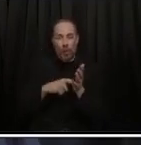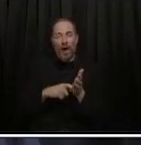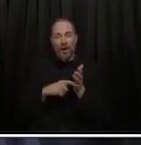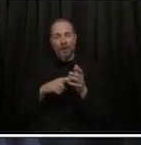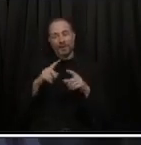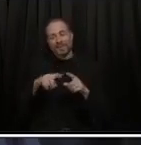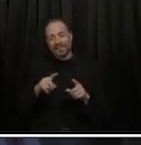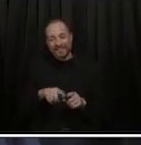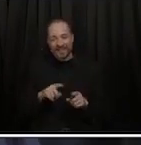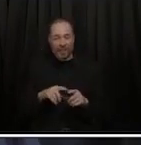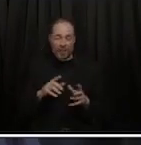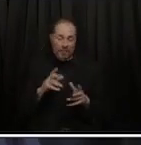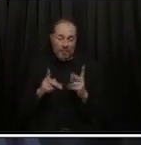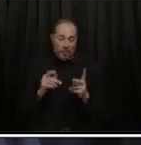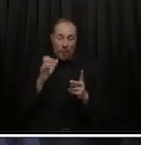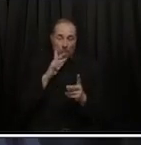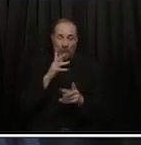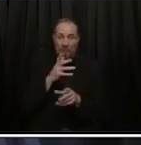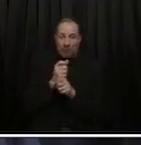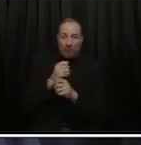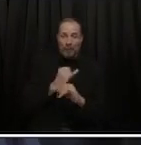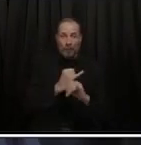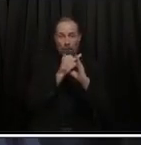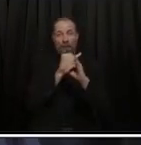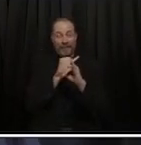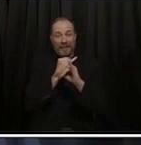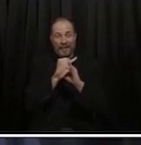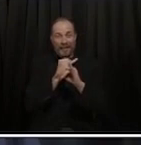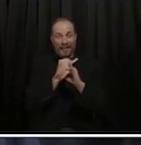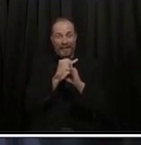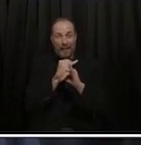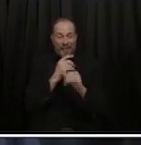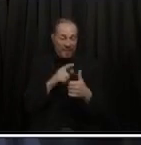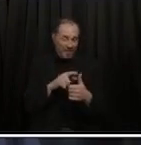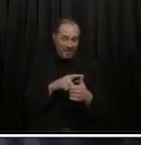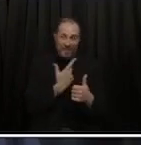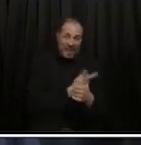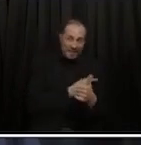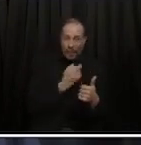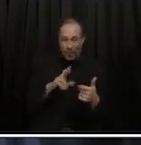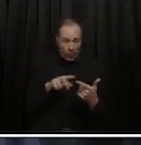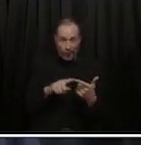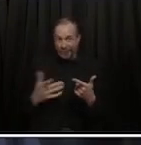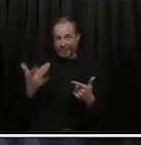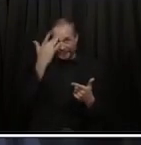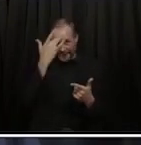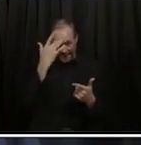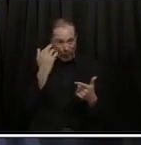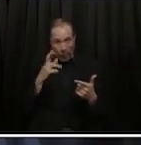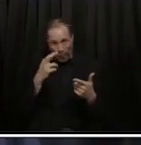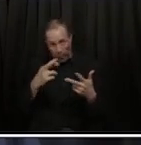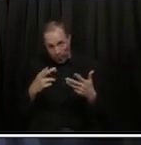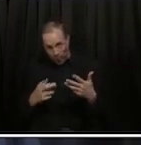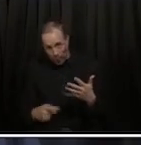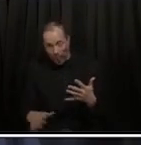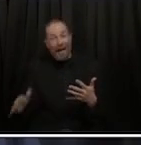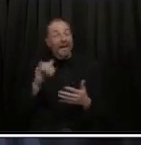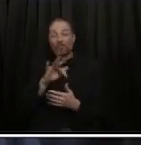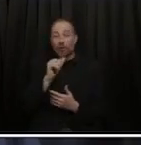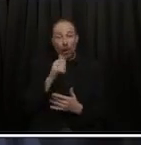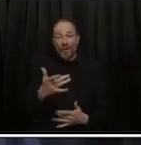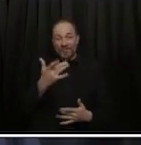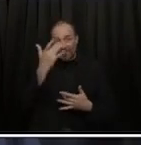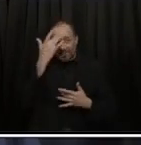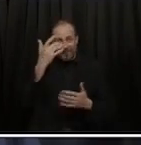this virus one way or the other. And the better way to get immunity is to get vaccinated. If you don't get vaccinated, you're probably going to encounter